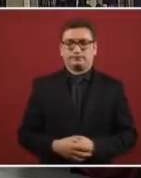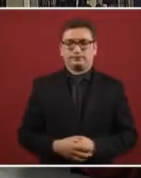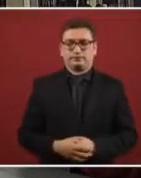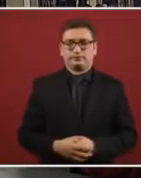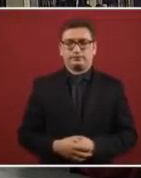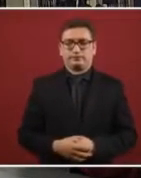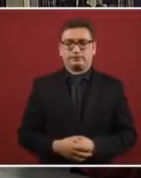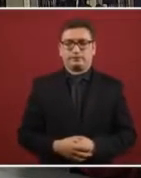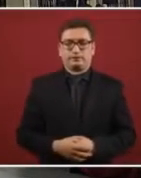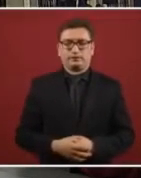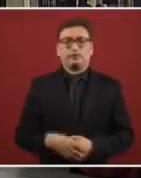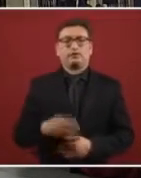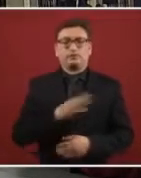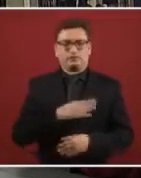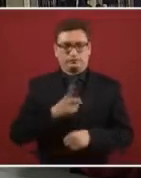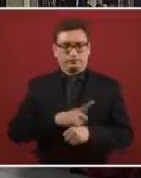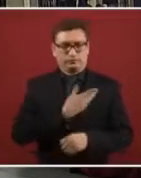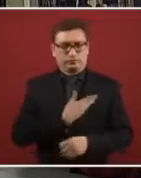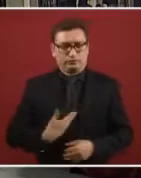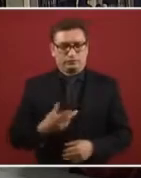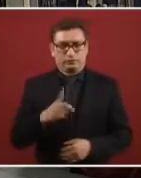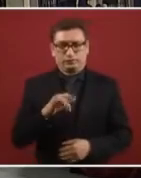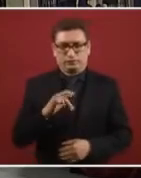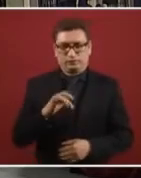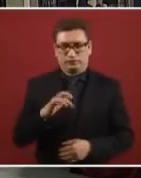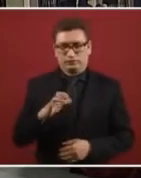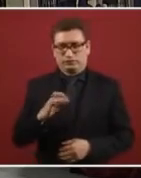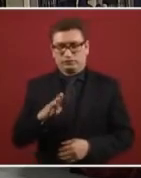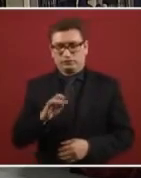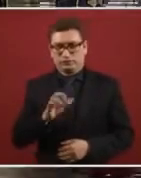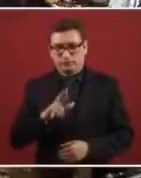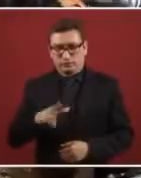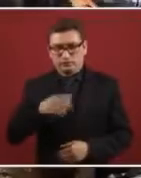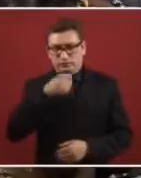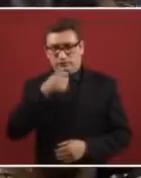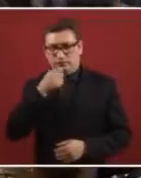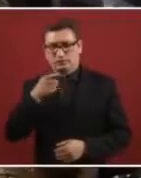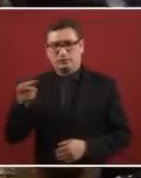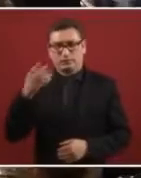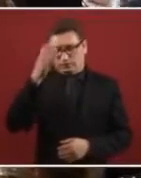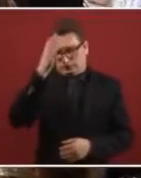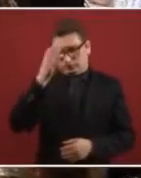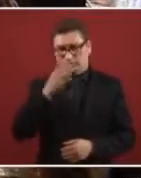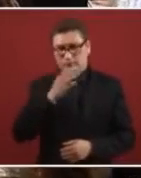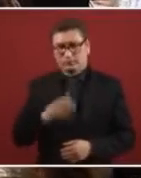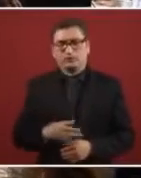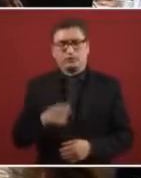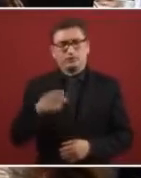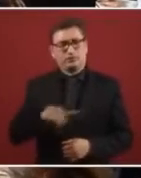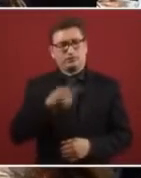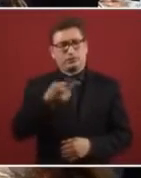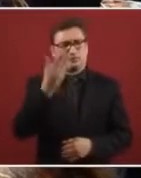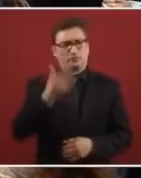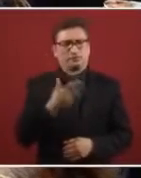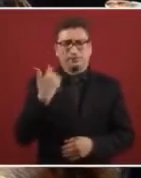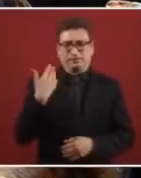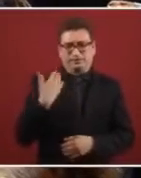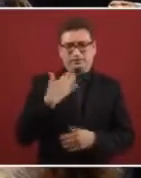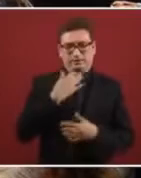now. Buen día, Presidente. Dalila Escobar, corresponsal de Tiempo TV en Coahuila. Preguntarle a... I want to ask